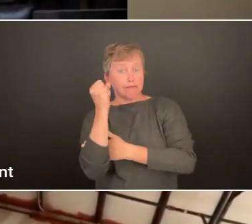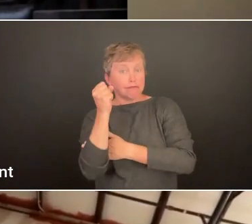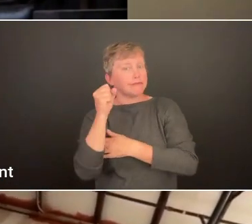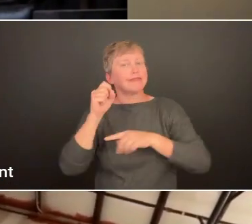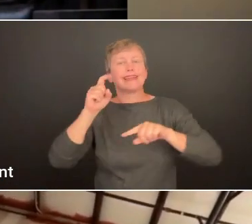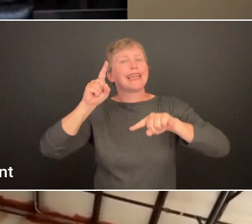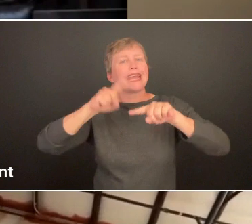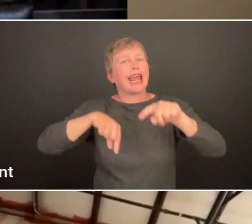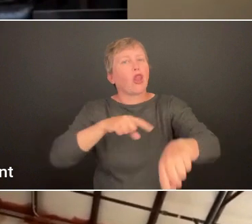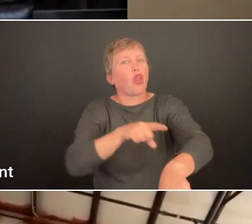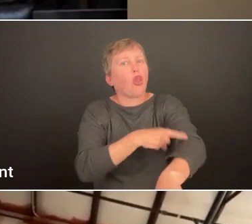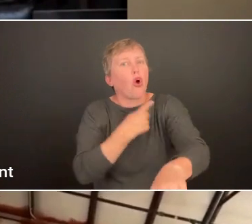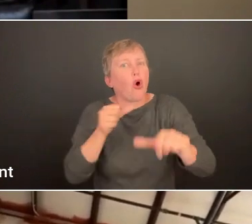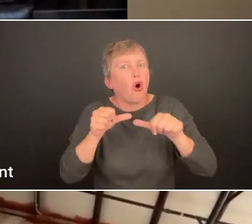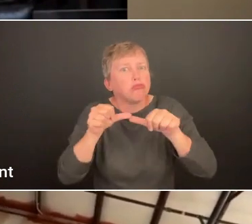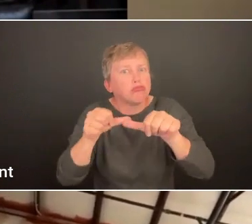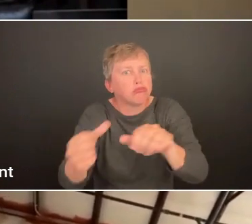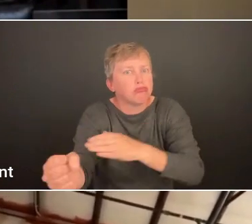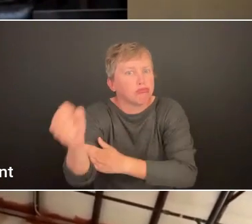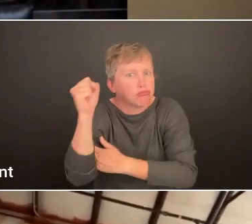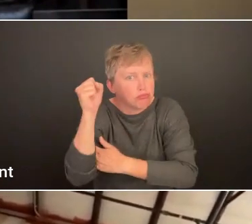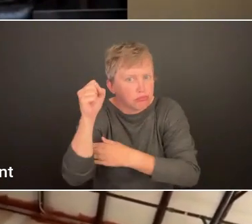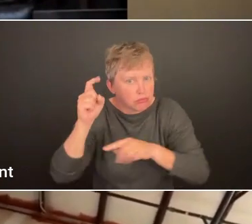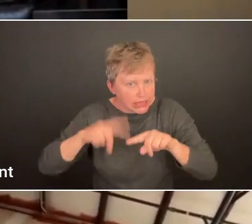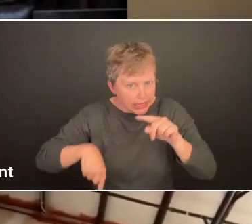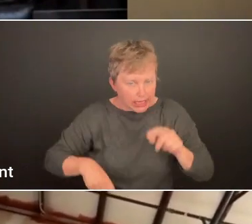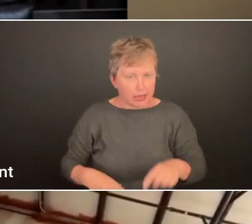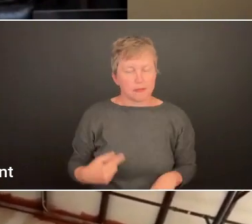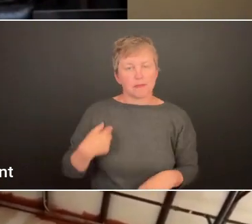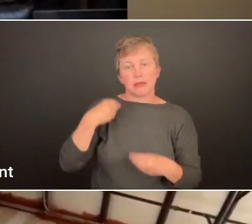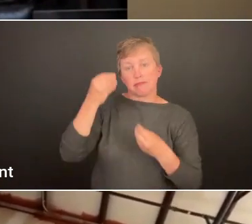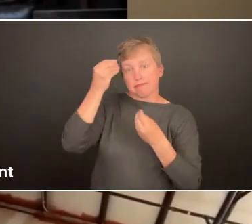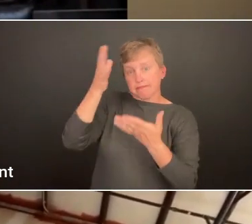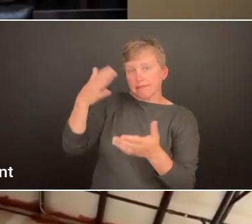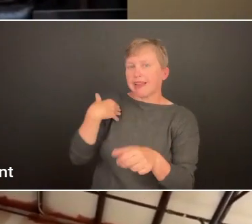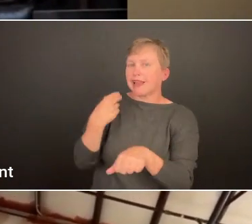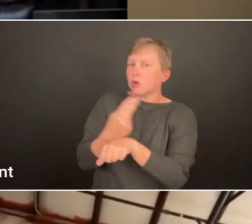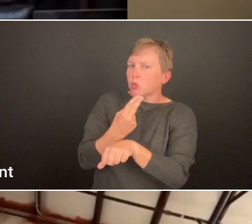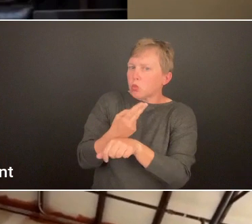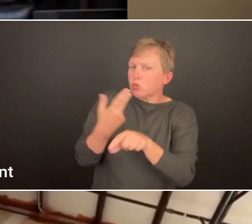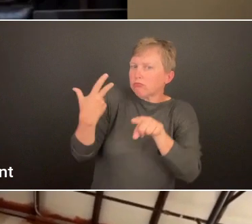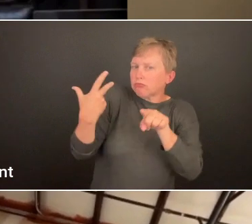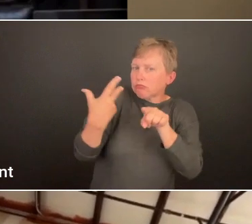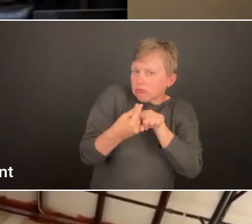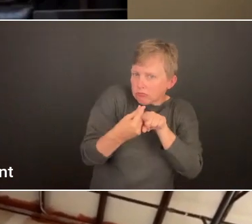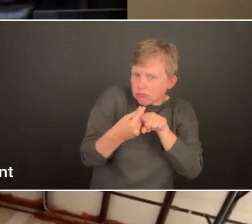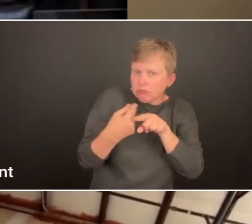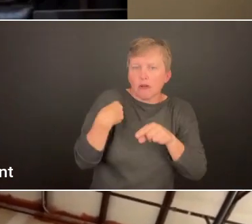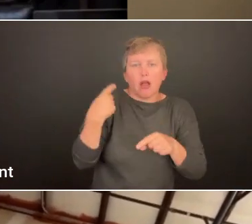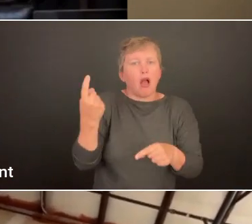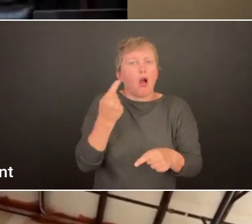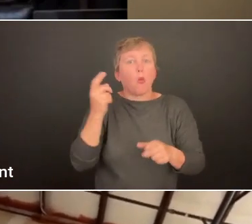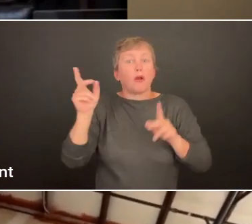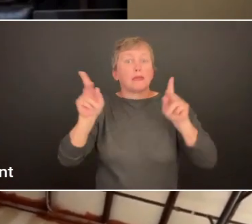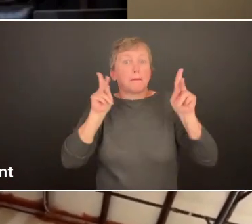spinal cord injury, how I can get an erection but not keep it. So I use an injectable.